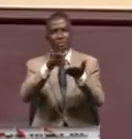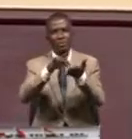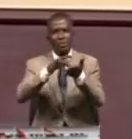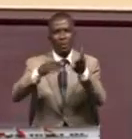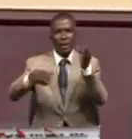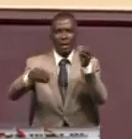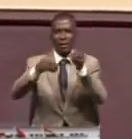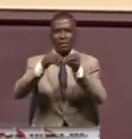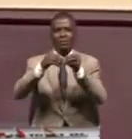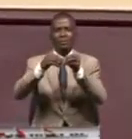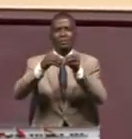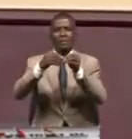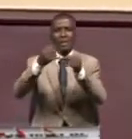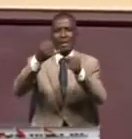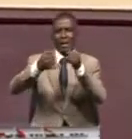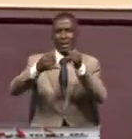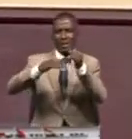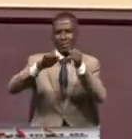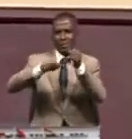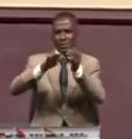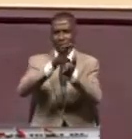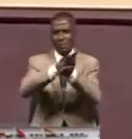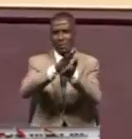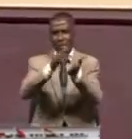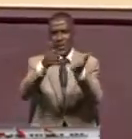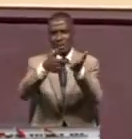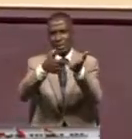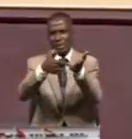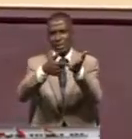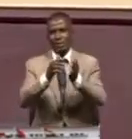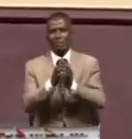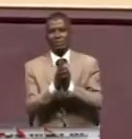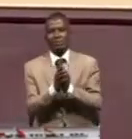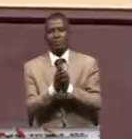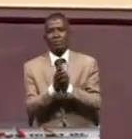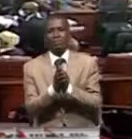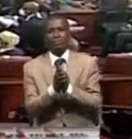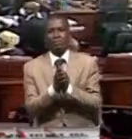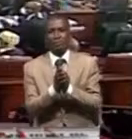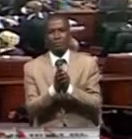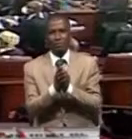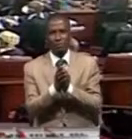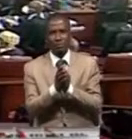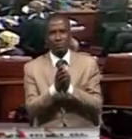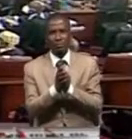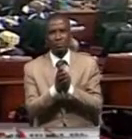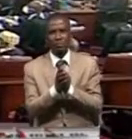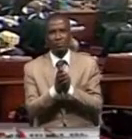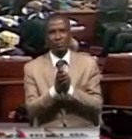Second but last column. Where you have total valid And votes. also, I think it will help all of us if we